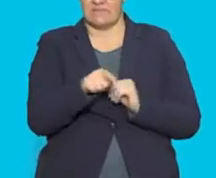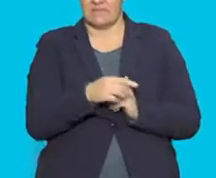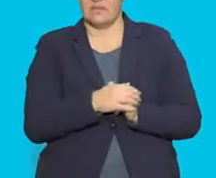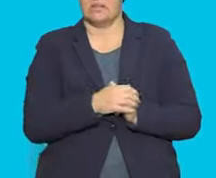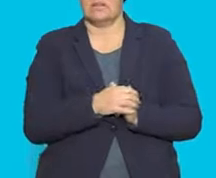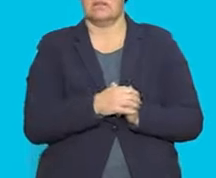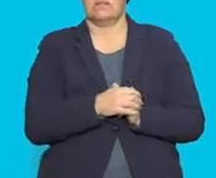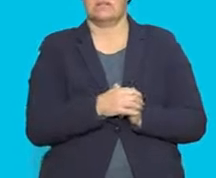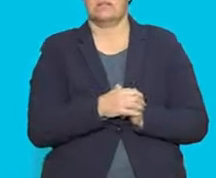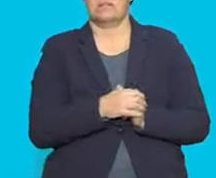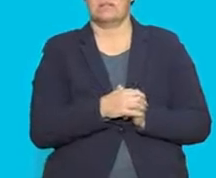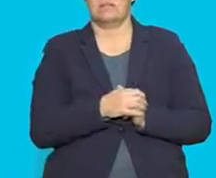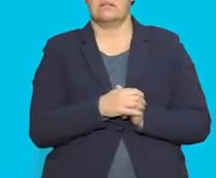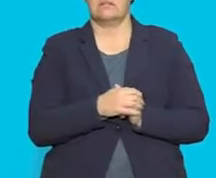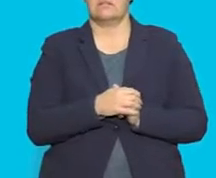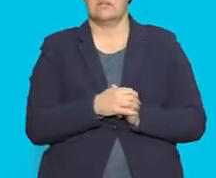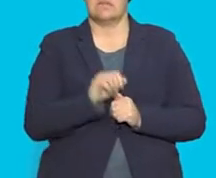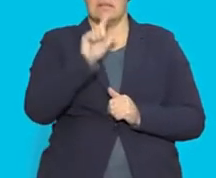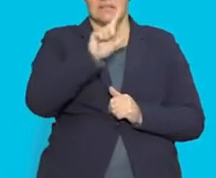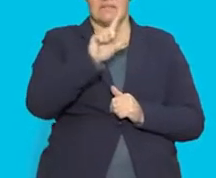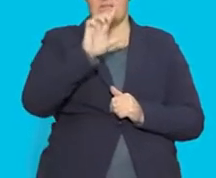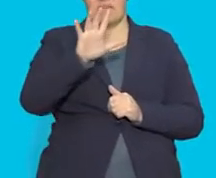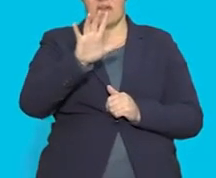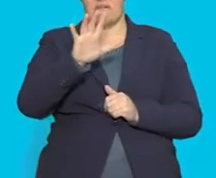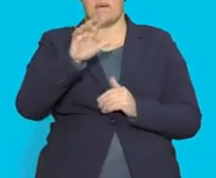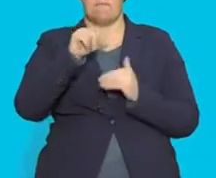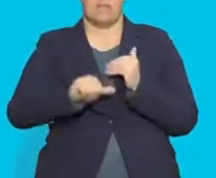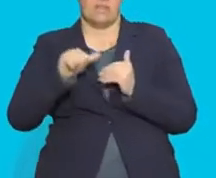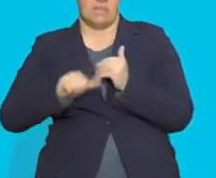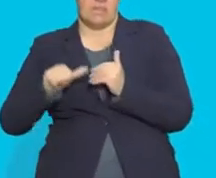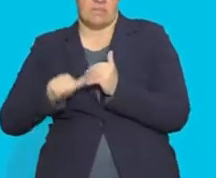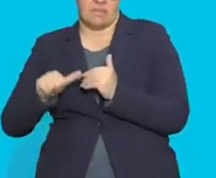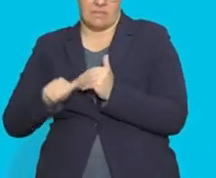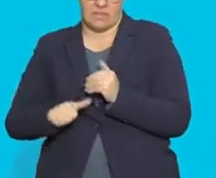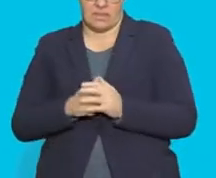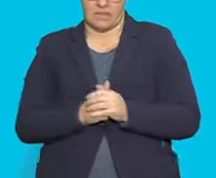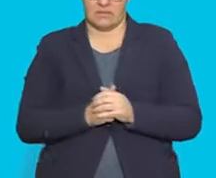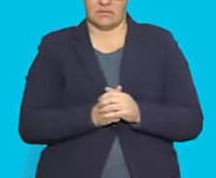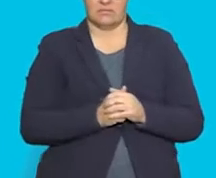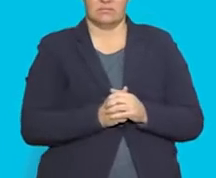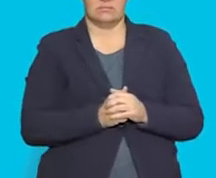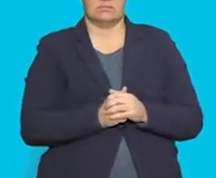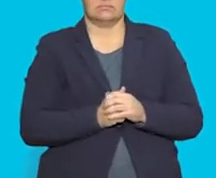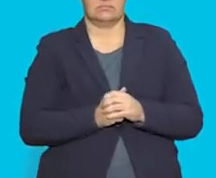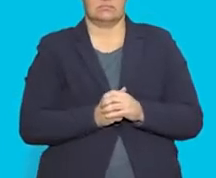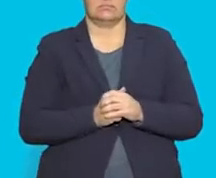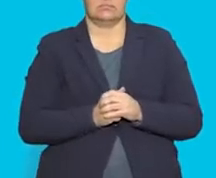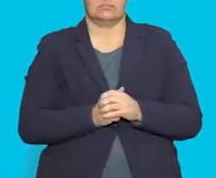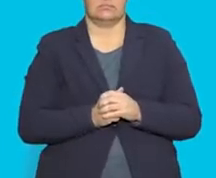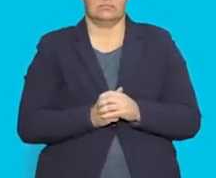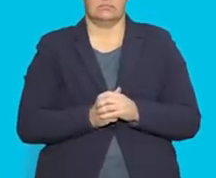so I'm just going to get 75 months. So this is then going to be